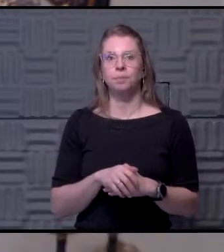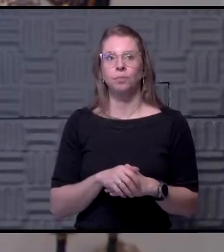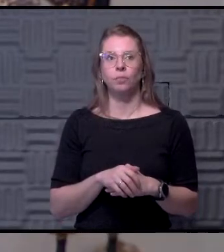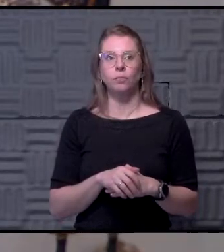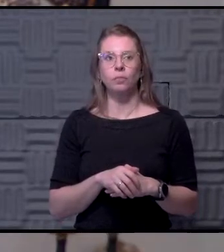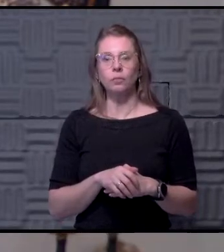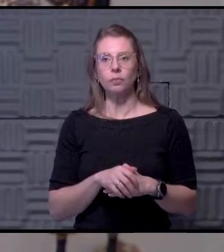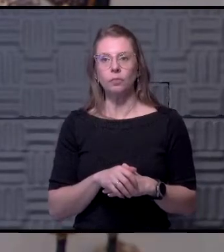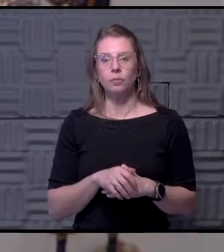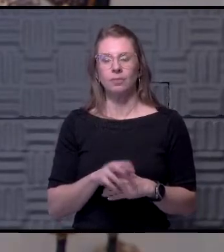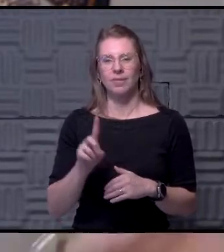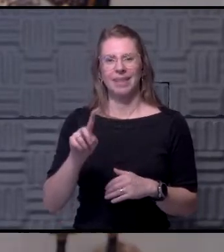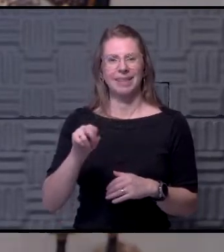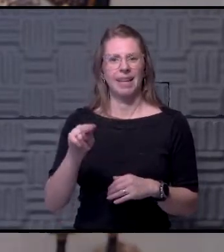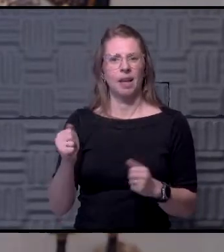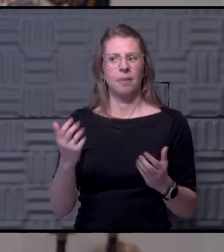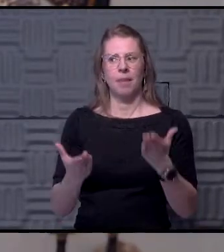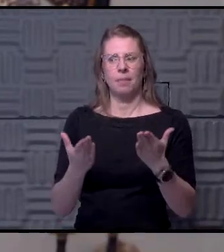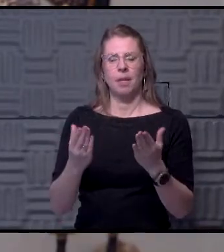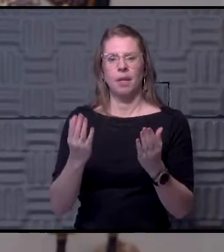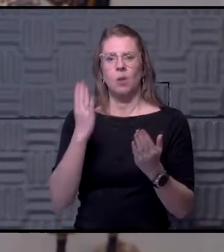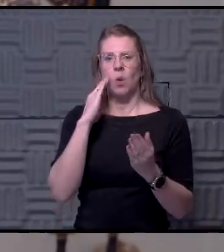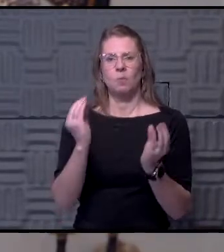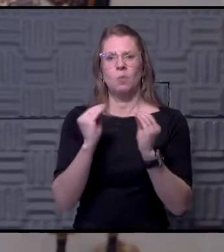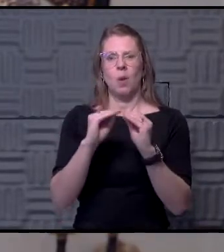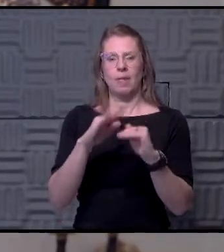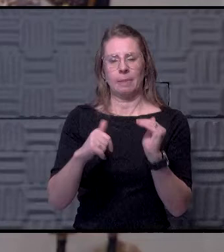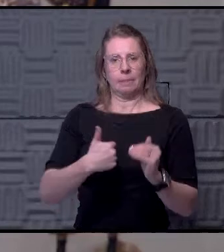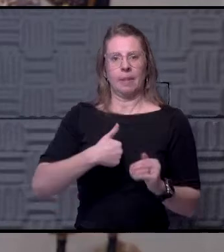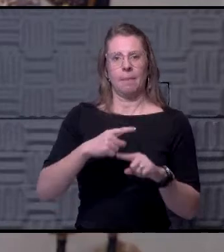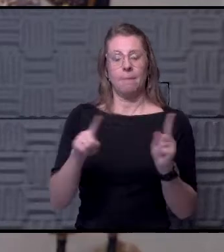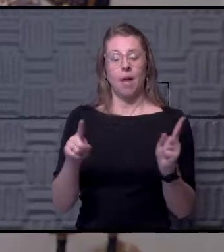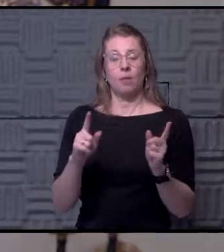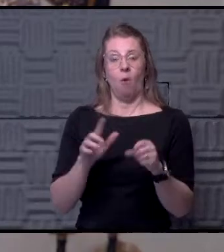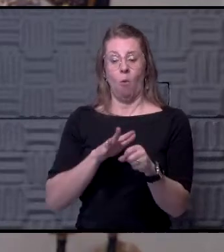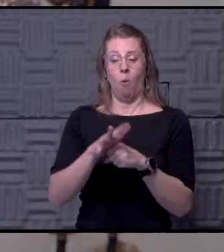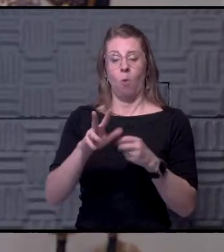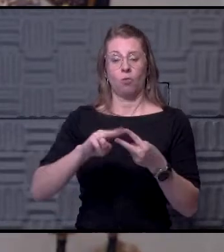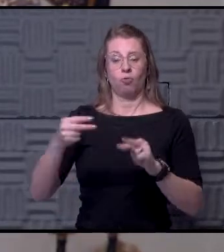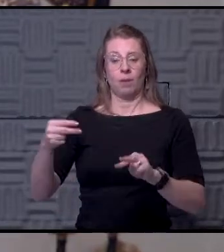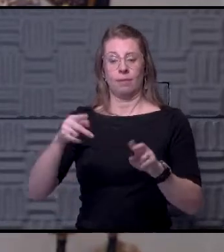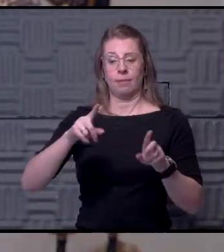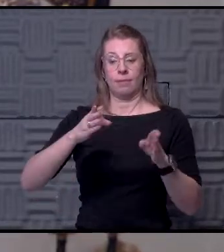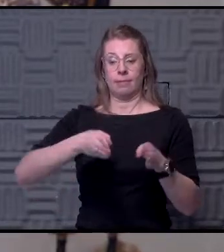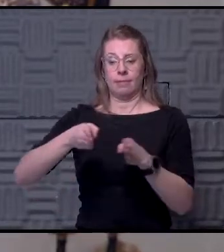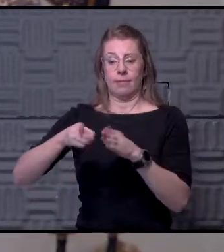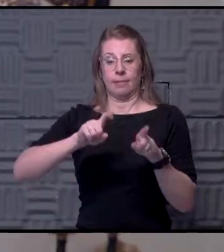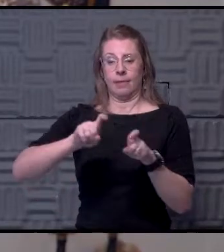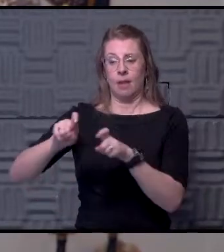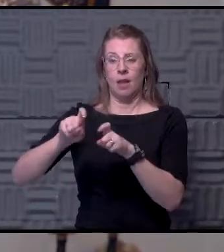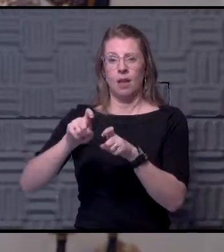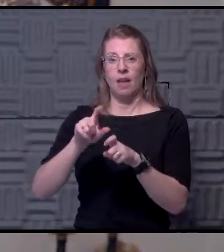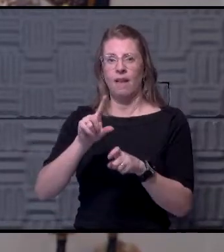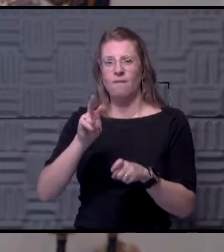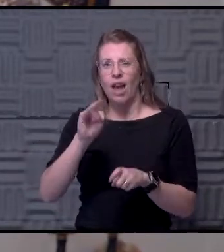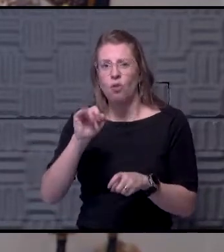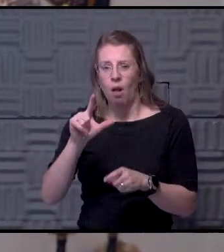of it, and Dana maybe knows more about this than I do, but the whole genomic sequencing is tough when it's just viral fragments that are